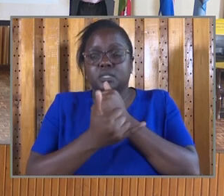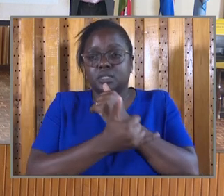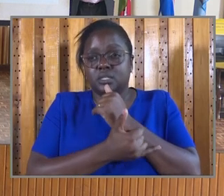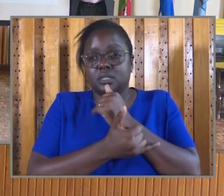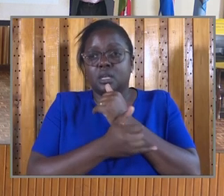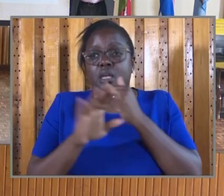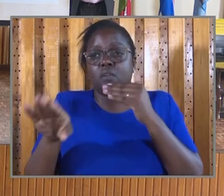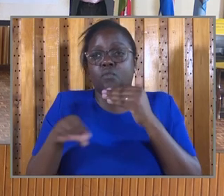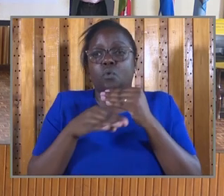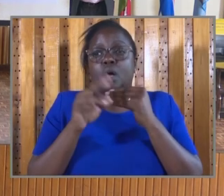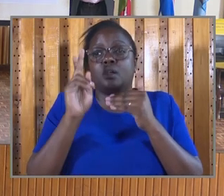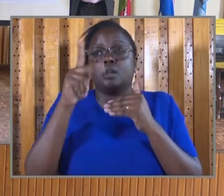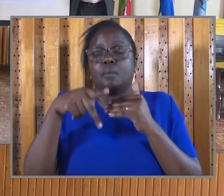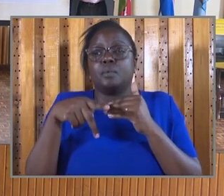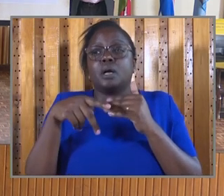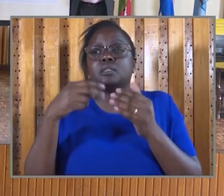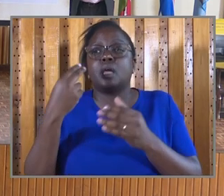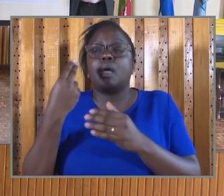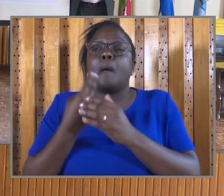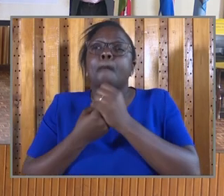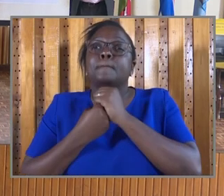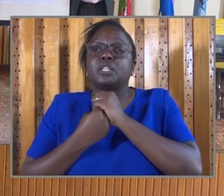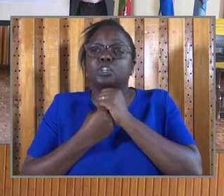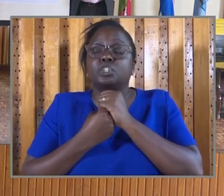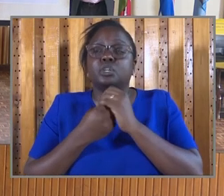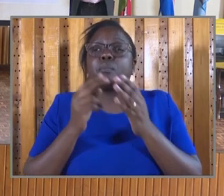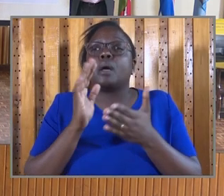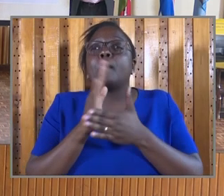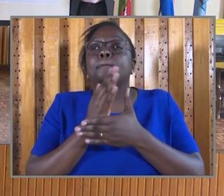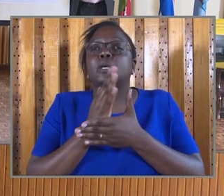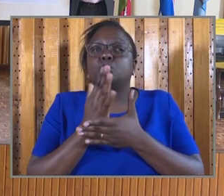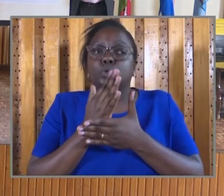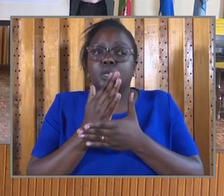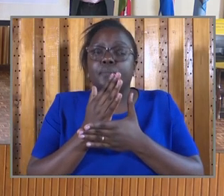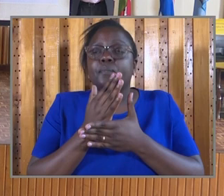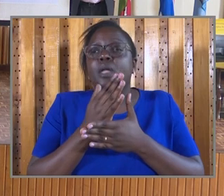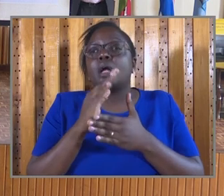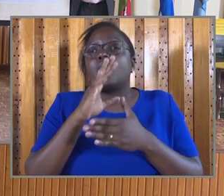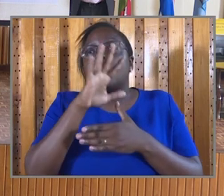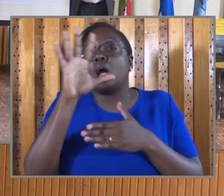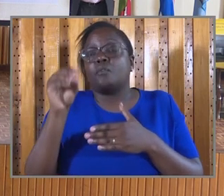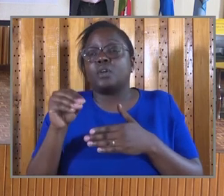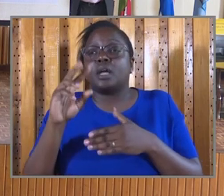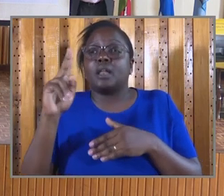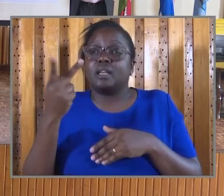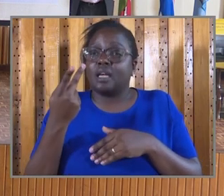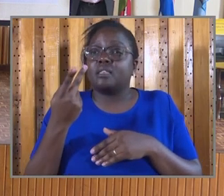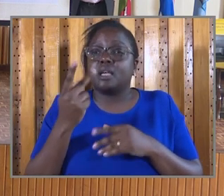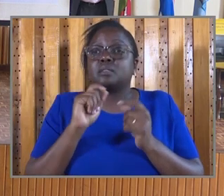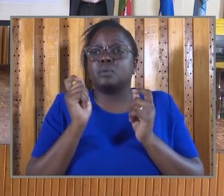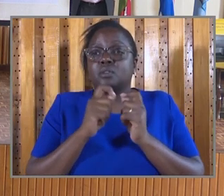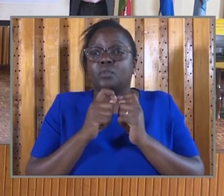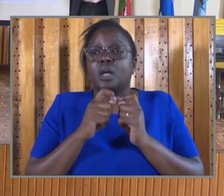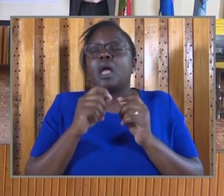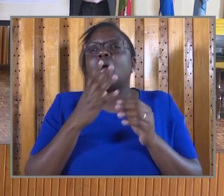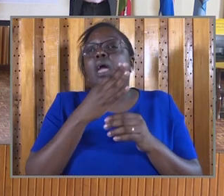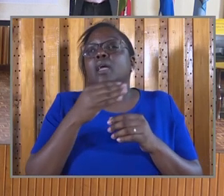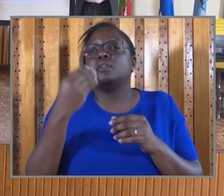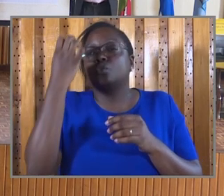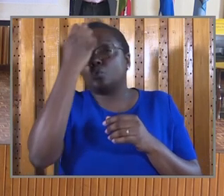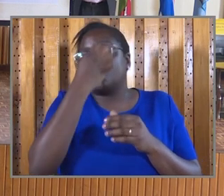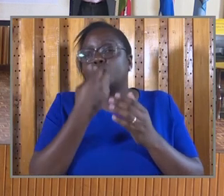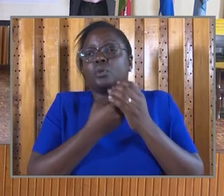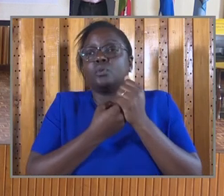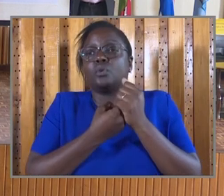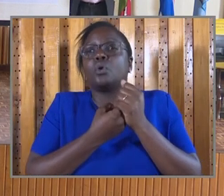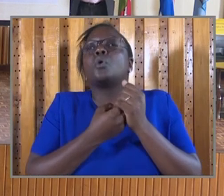you add up the partnership between Africa and, by the way, also Kenya specifically, and the European Union, you